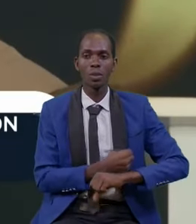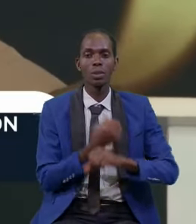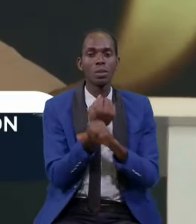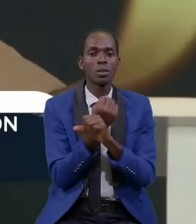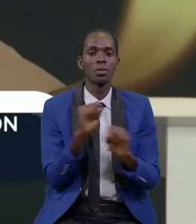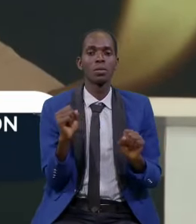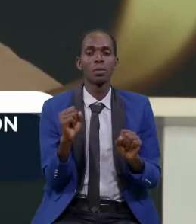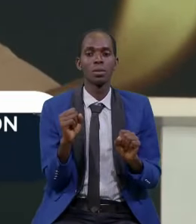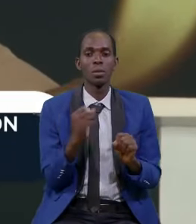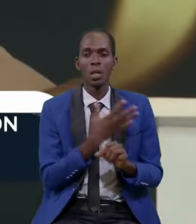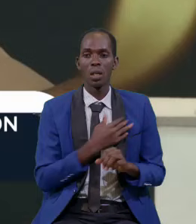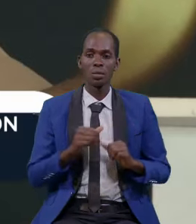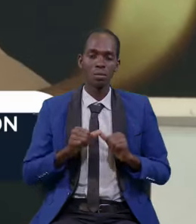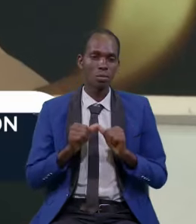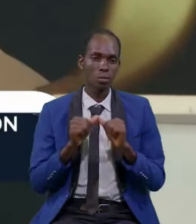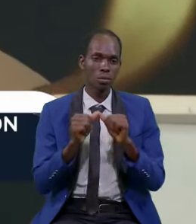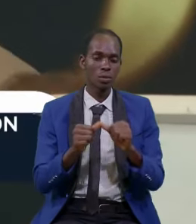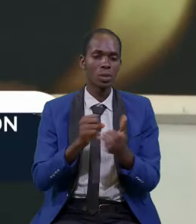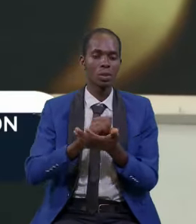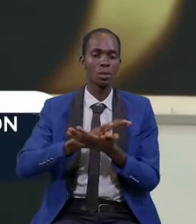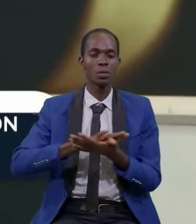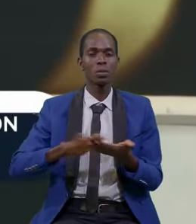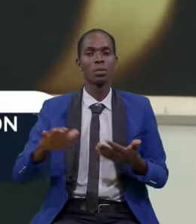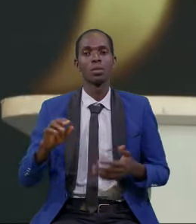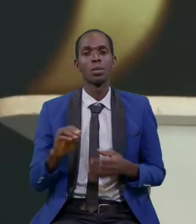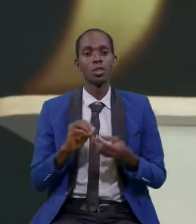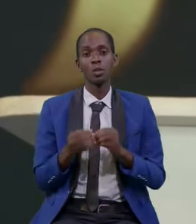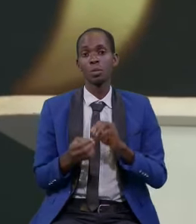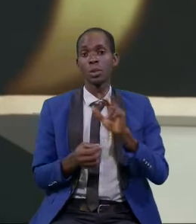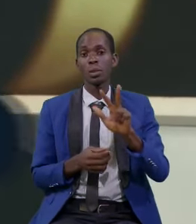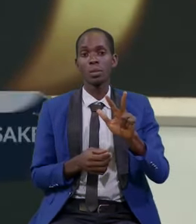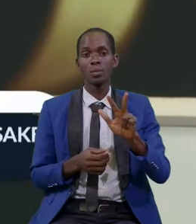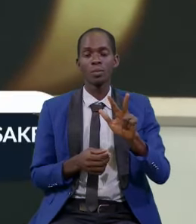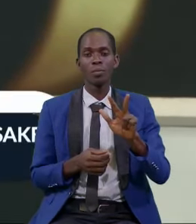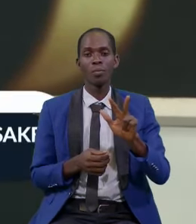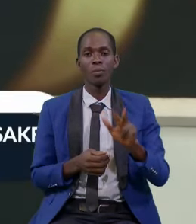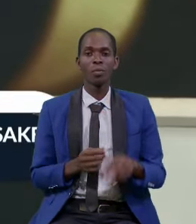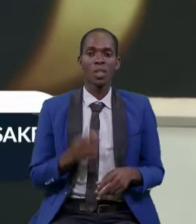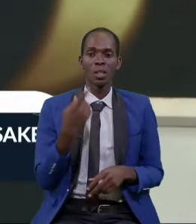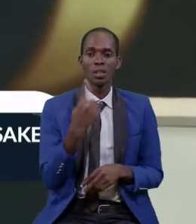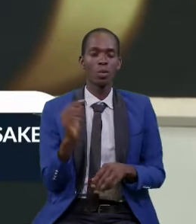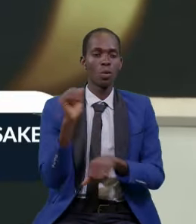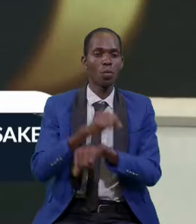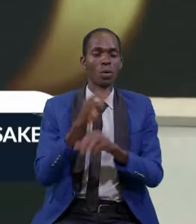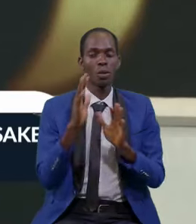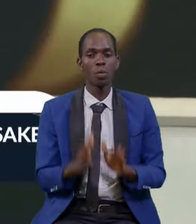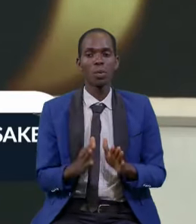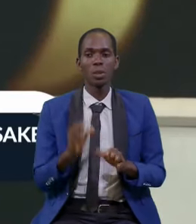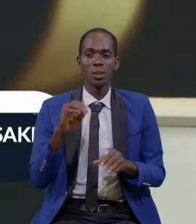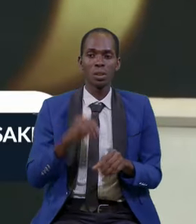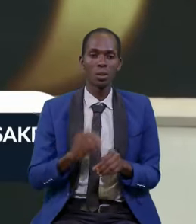and steadfast sanctification. Number three, the overcomer in our stead